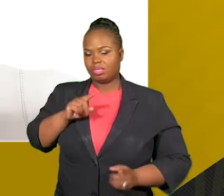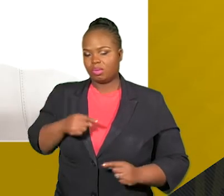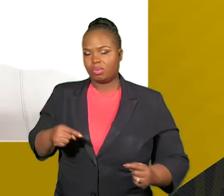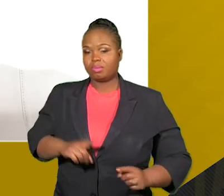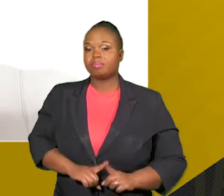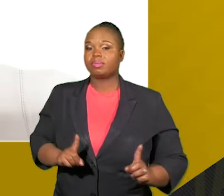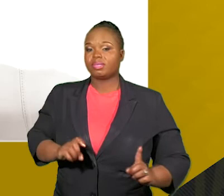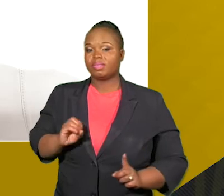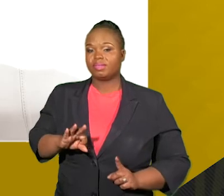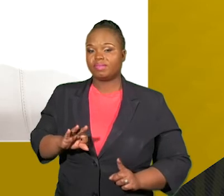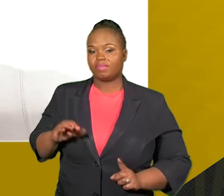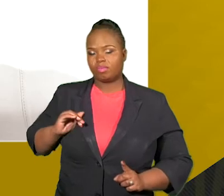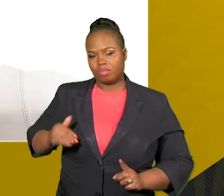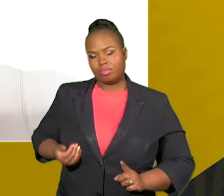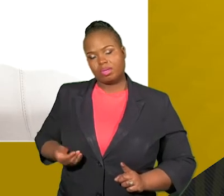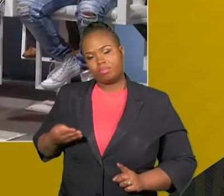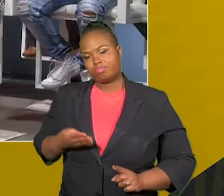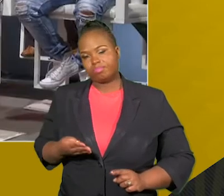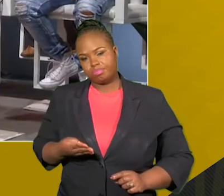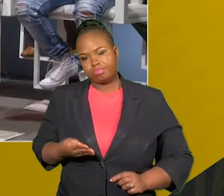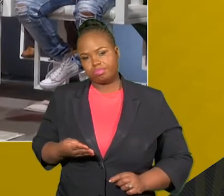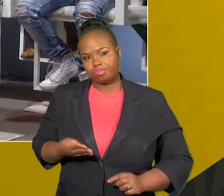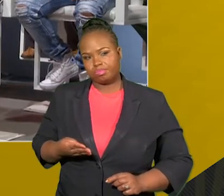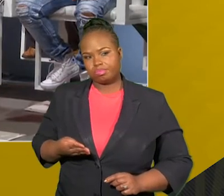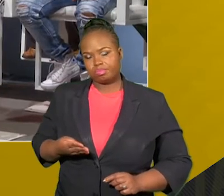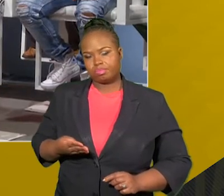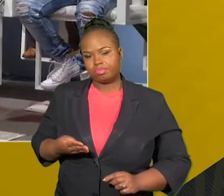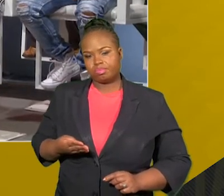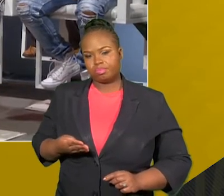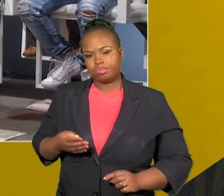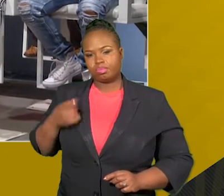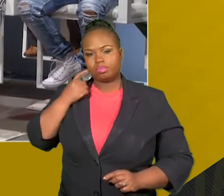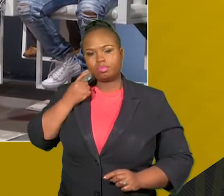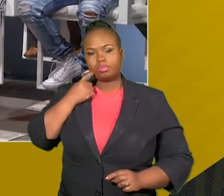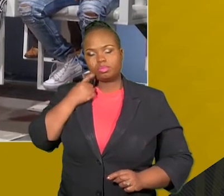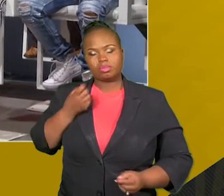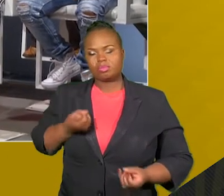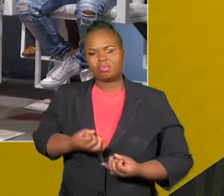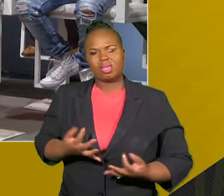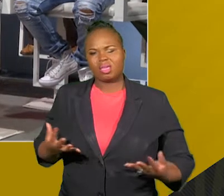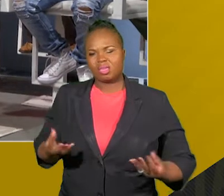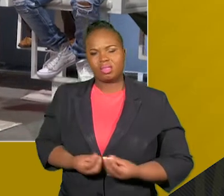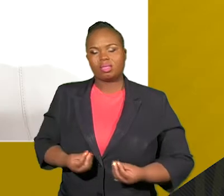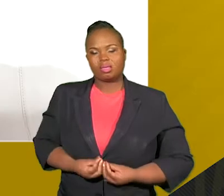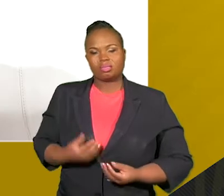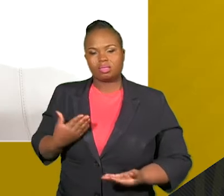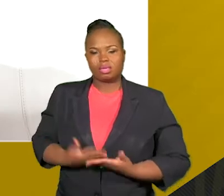him, I can't go on with the radio chicken. I can't go on with my life any better.